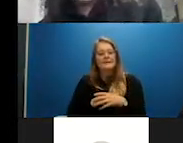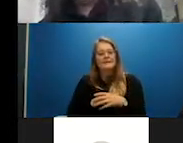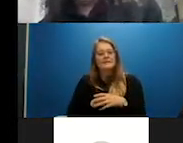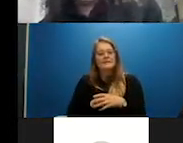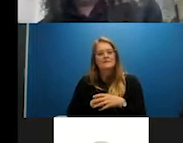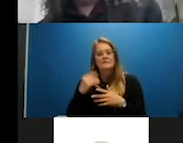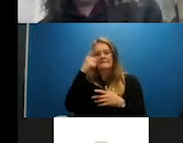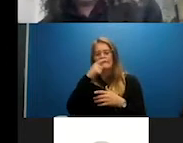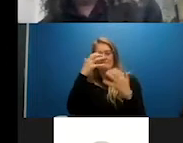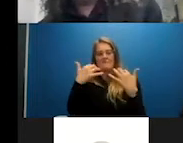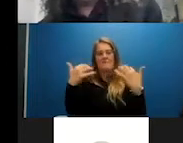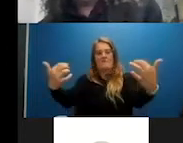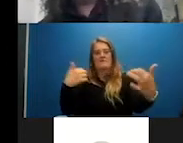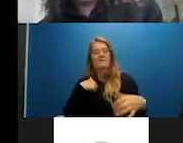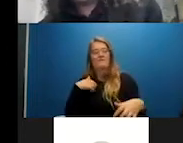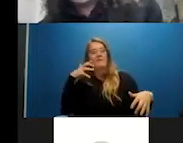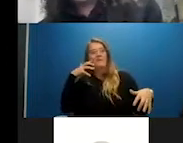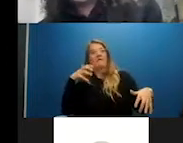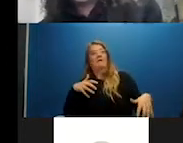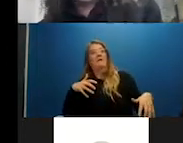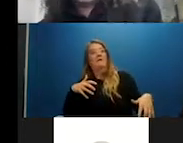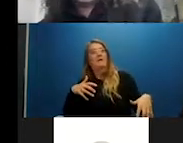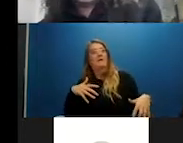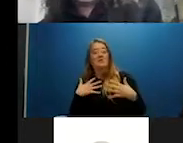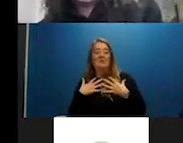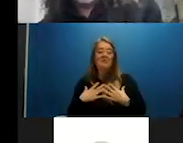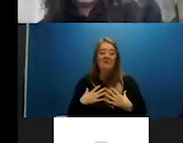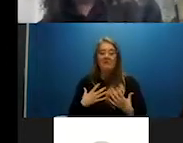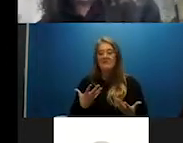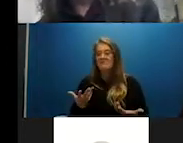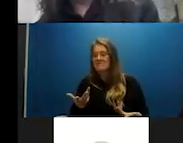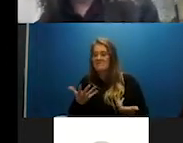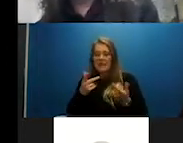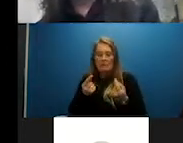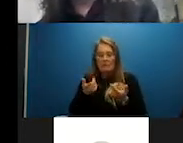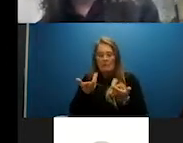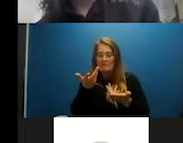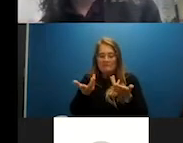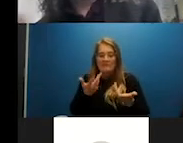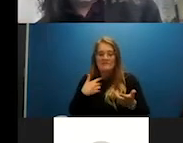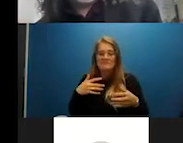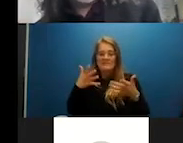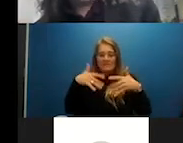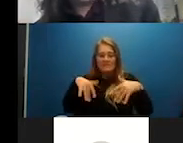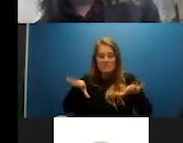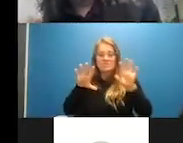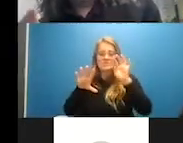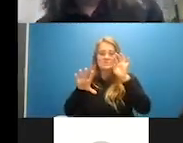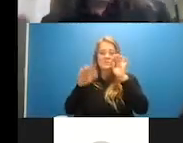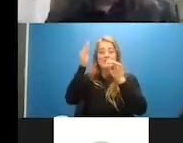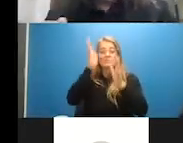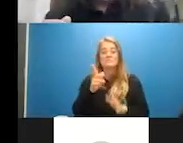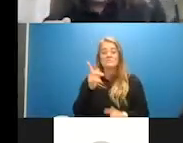on the people there. They left in a state of utter misery and helplessness. At the end of the presentation, the presenter said, and you know